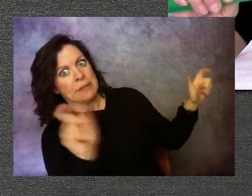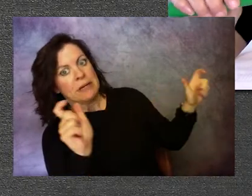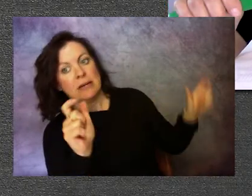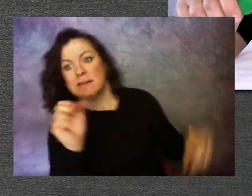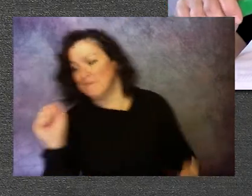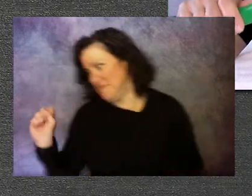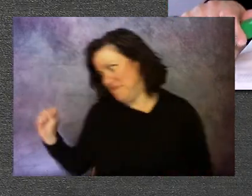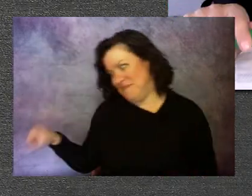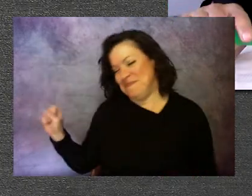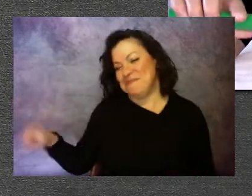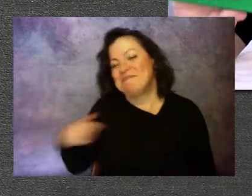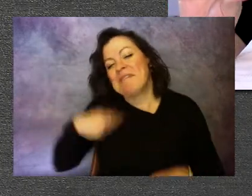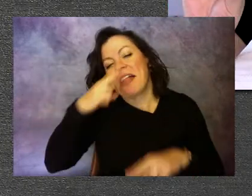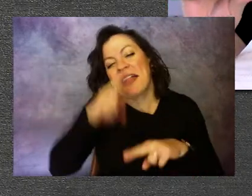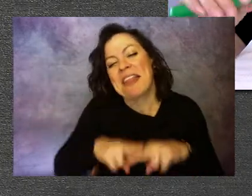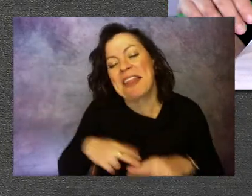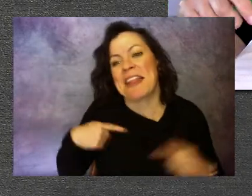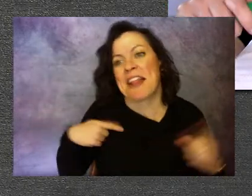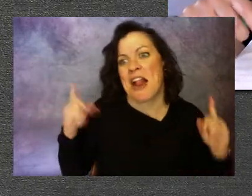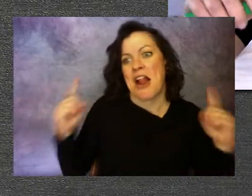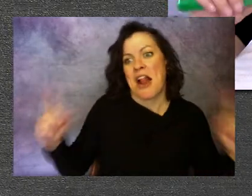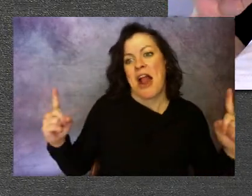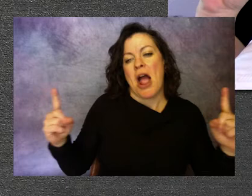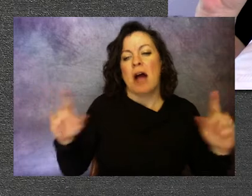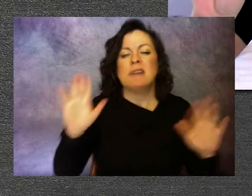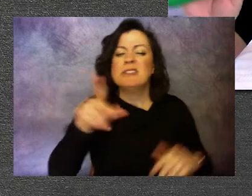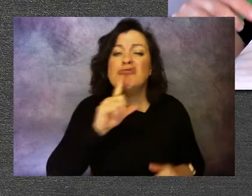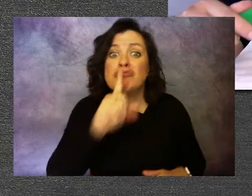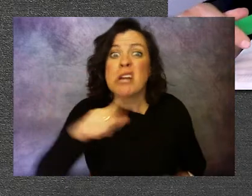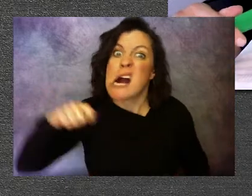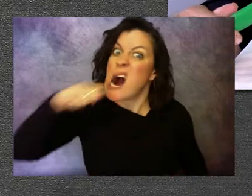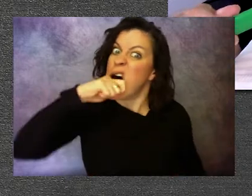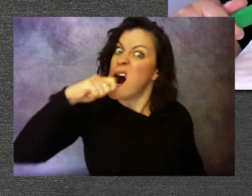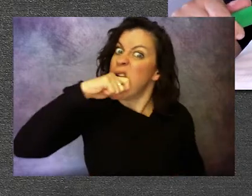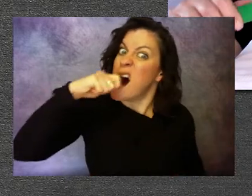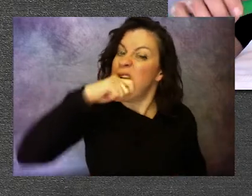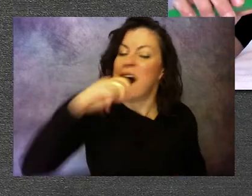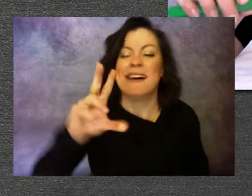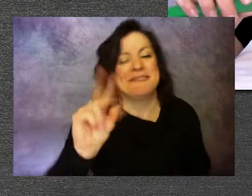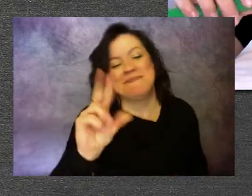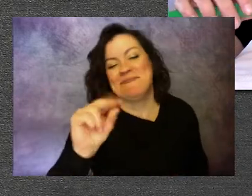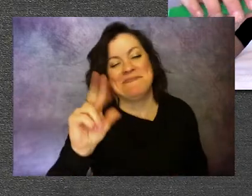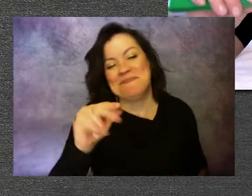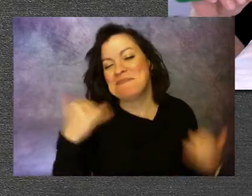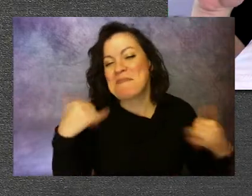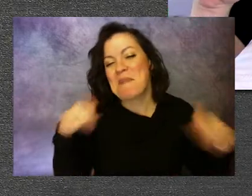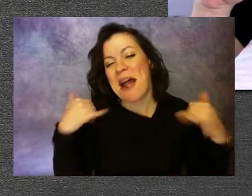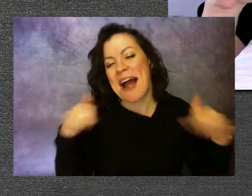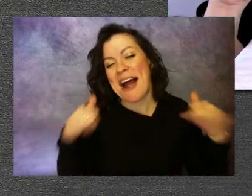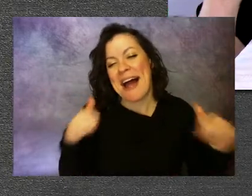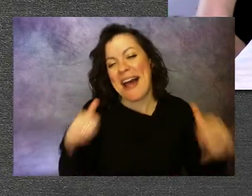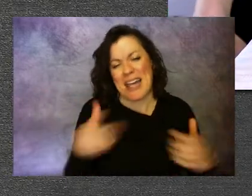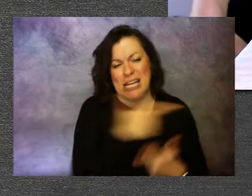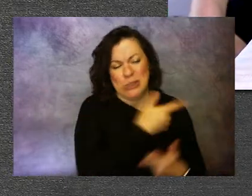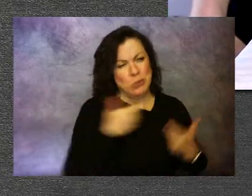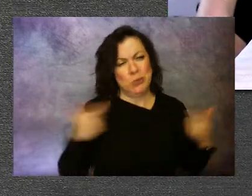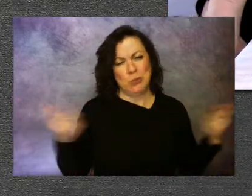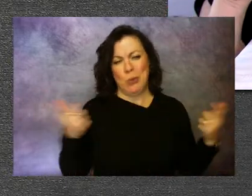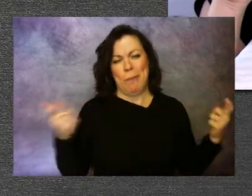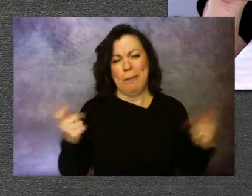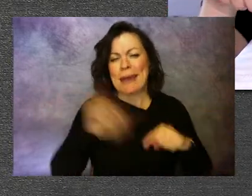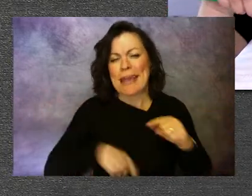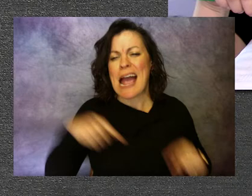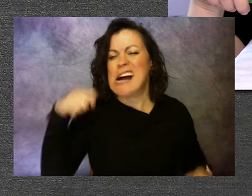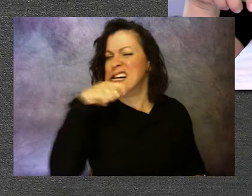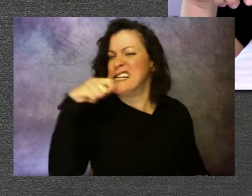a big toothbrush. This is a pretend toothbrush. It's a little too big to fit in anybody's mouth, really. But it helps us to learn about brushing our